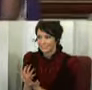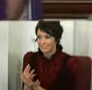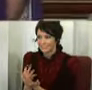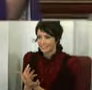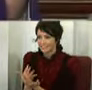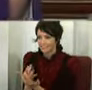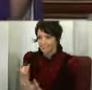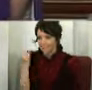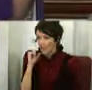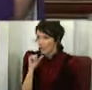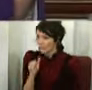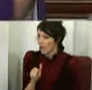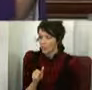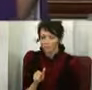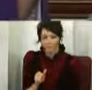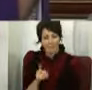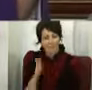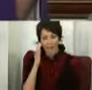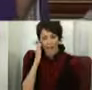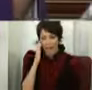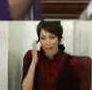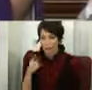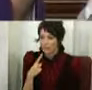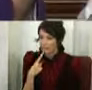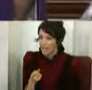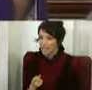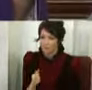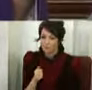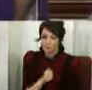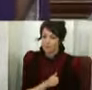And if not, we'll just give an assurance of pardon.